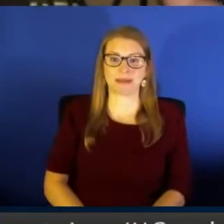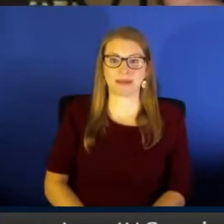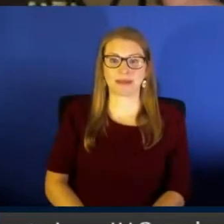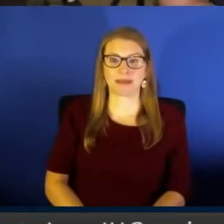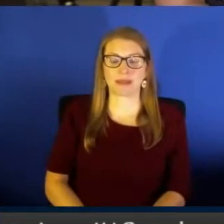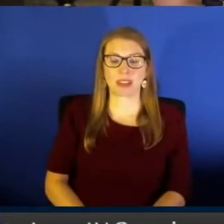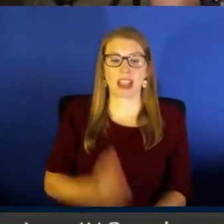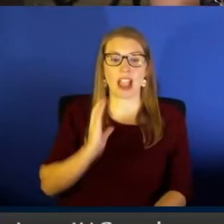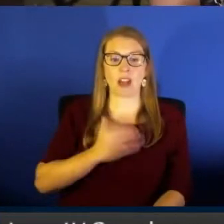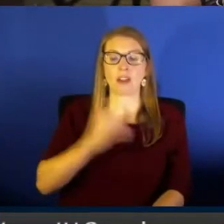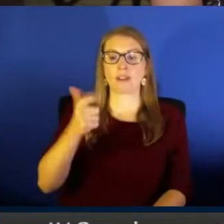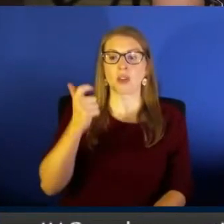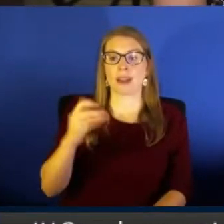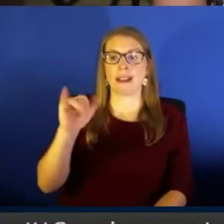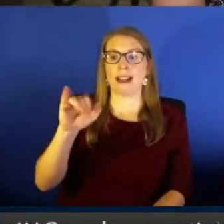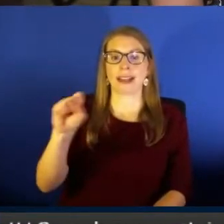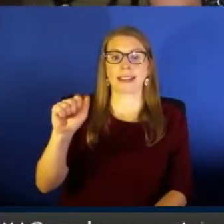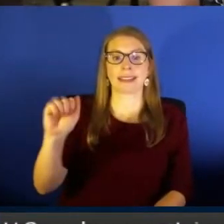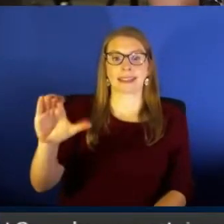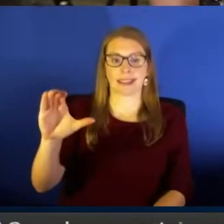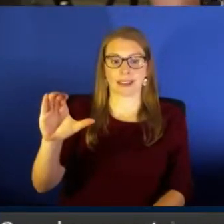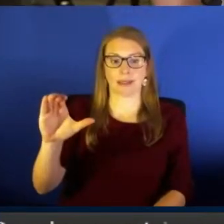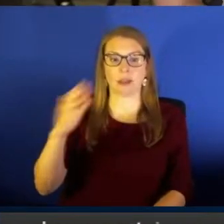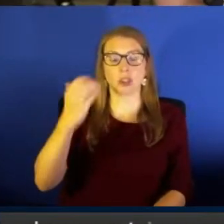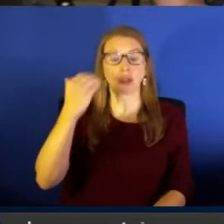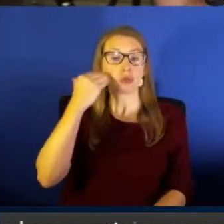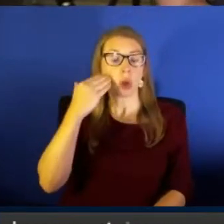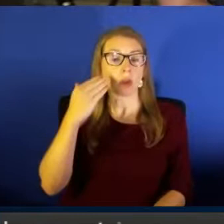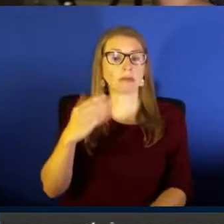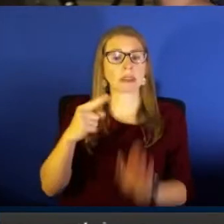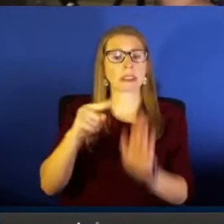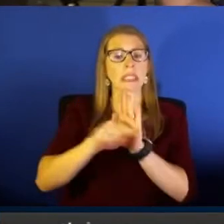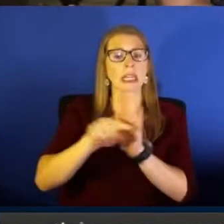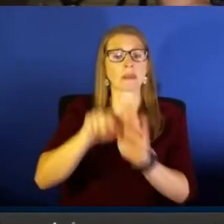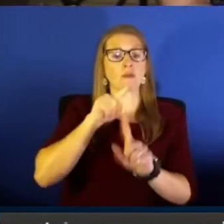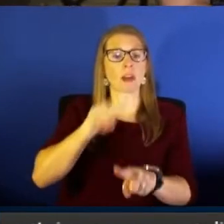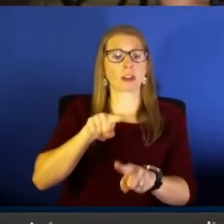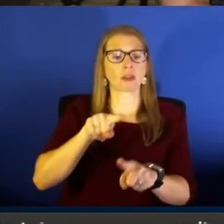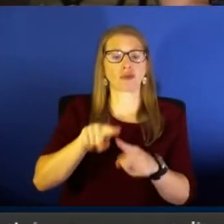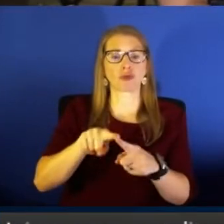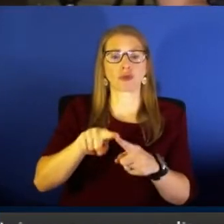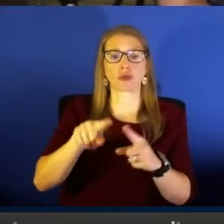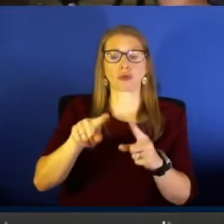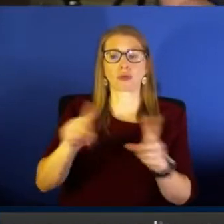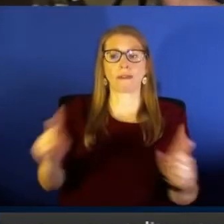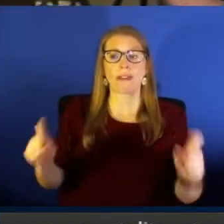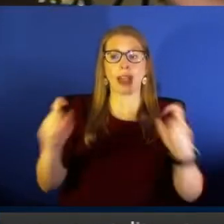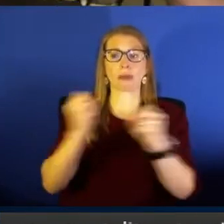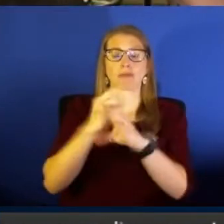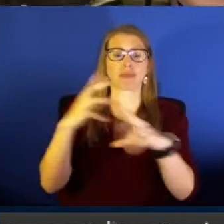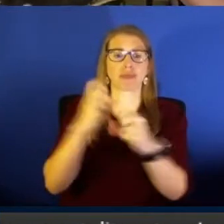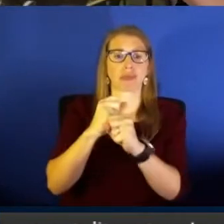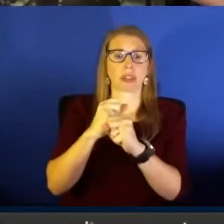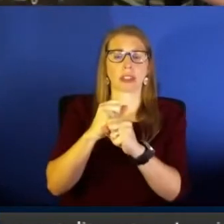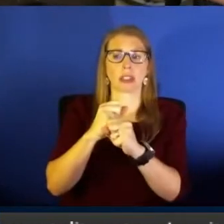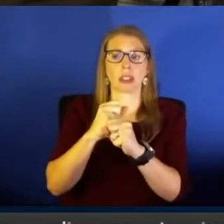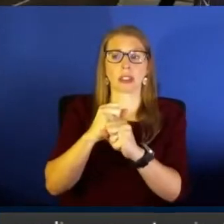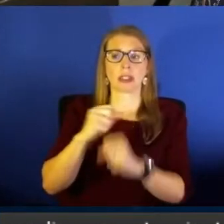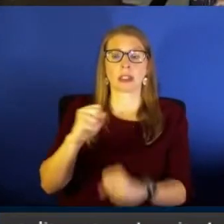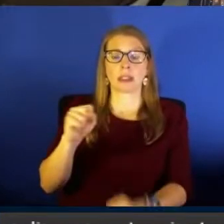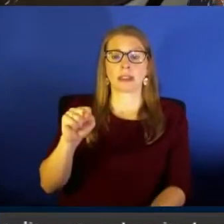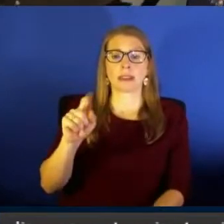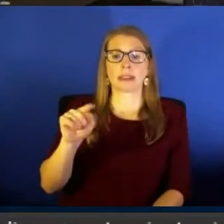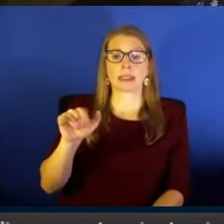viewer Isaac would like to know, were there lots of negative reactions to the fireworks at last week's celebration at the station because